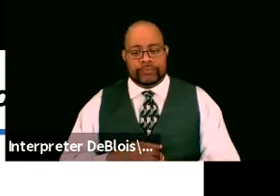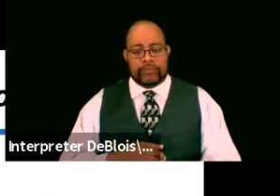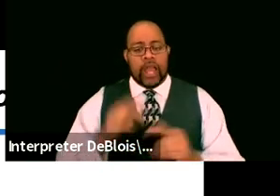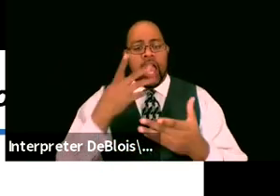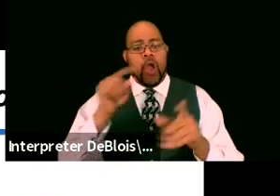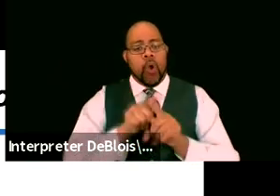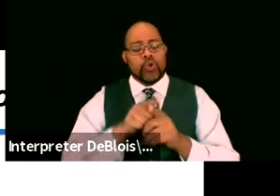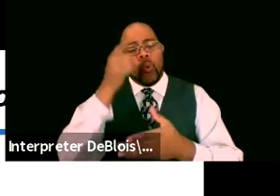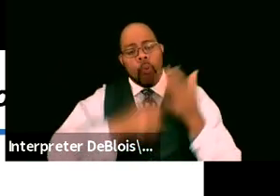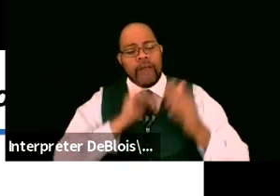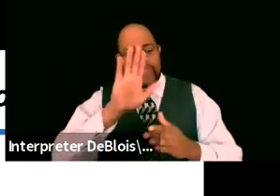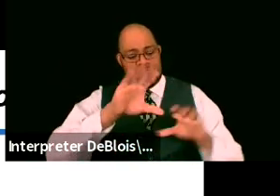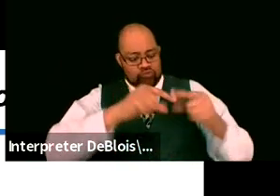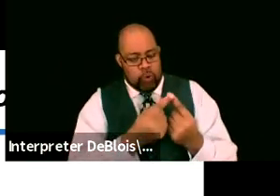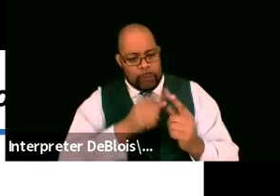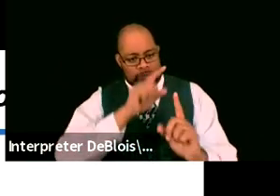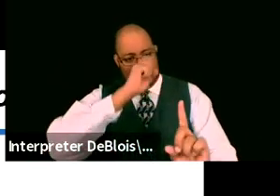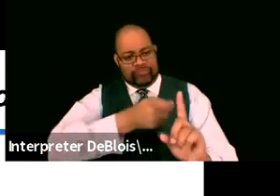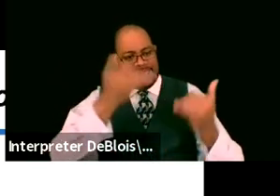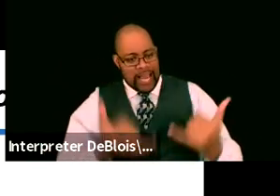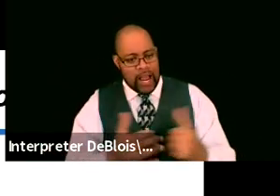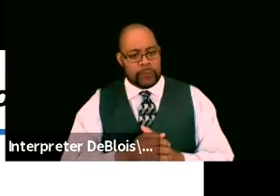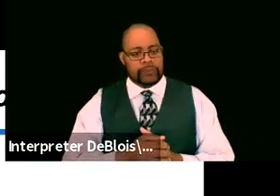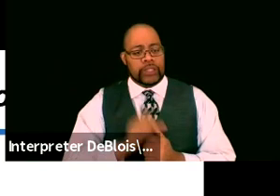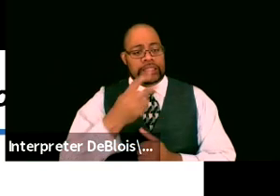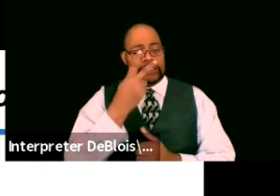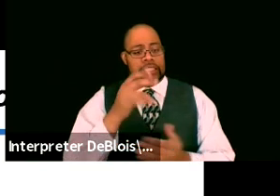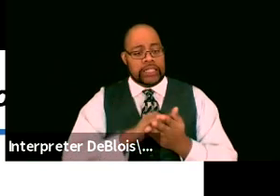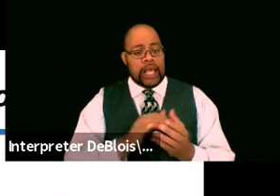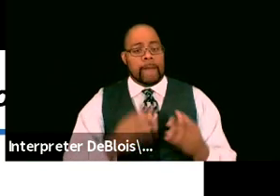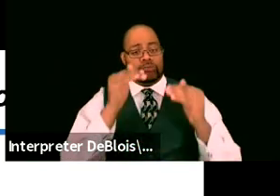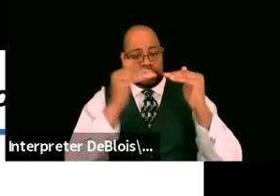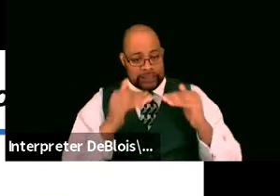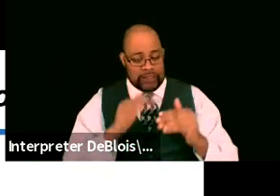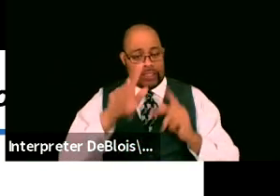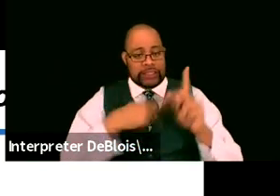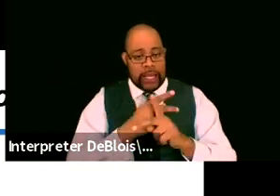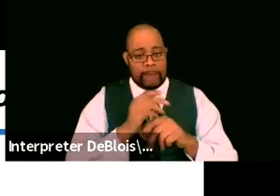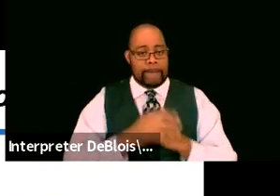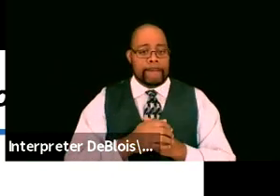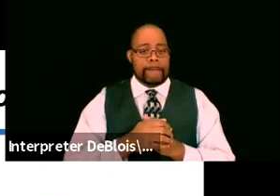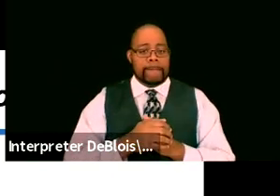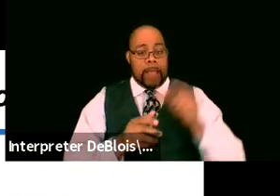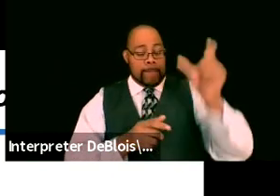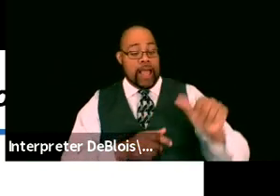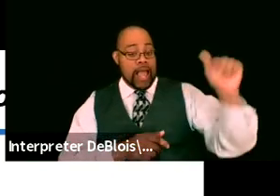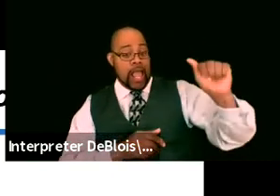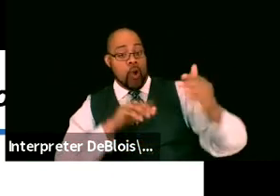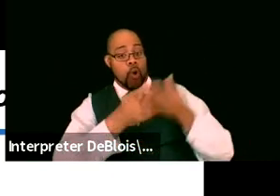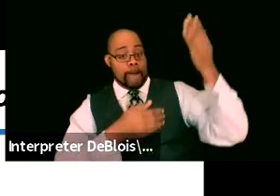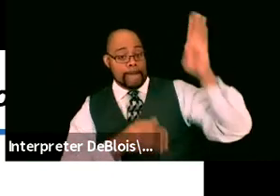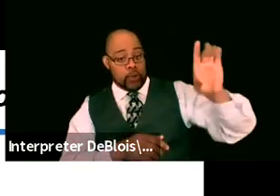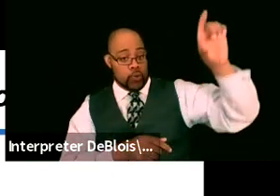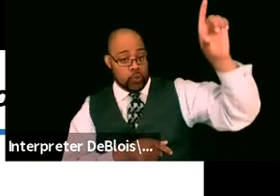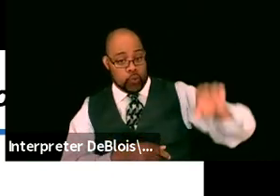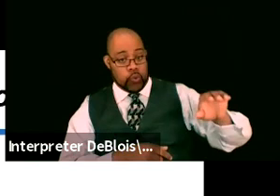what is their species designation now? And what you can see by the multi-locus sequence typing phylogeny in panel A, all of the blue isolates